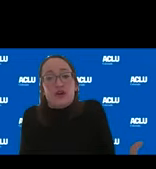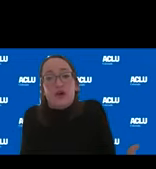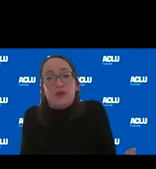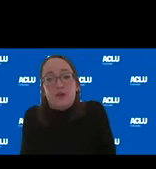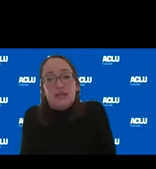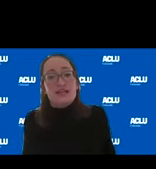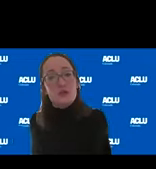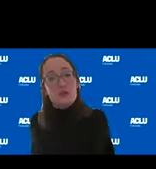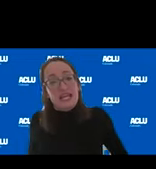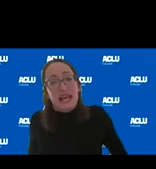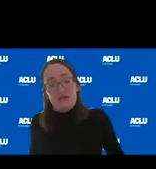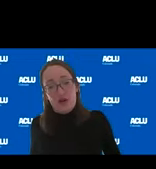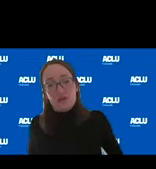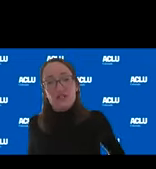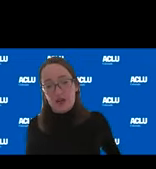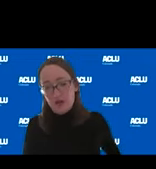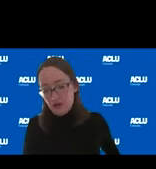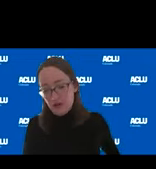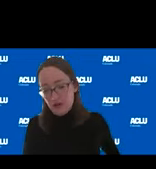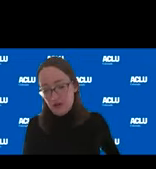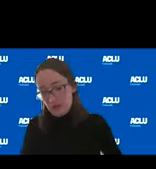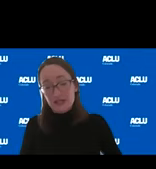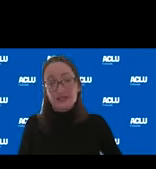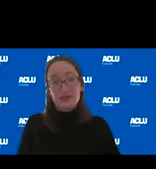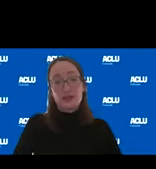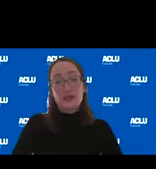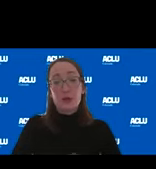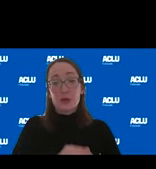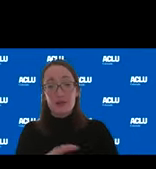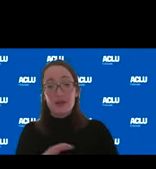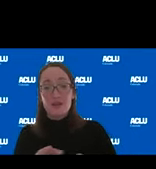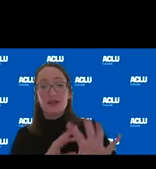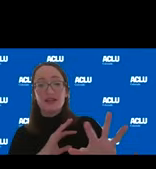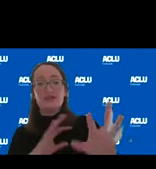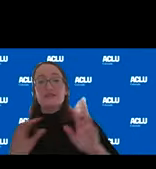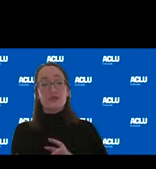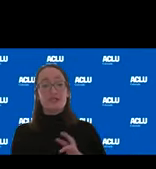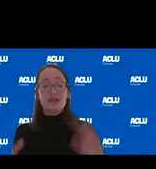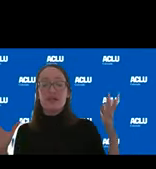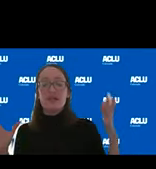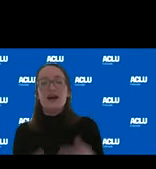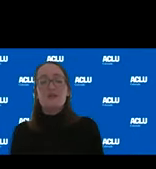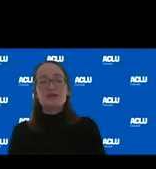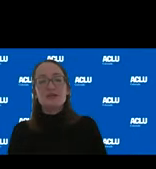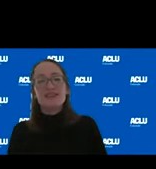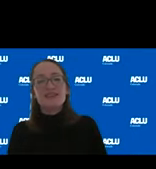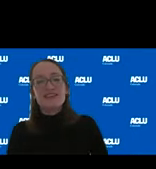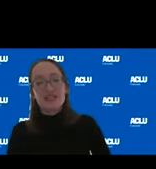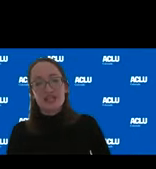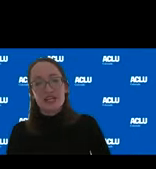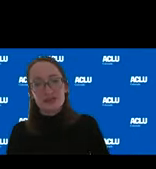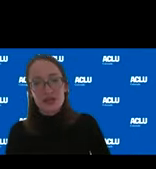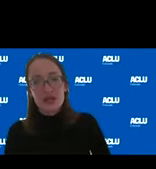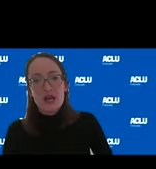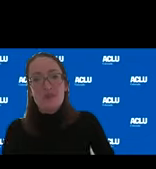here are all the ways that you can get involved, which I will send around because it looks like we're wrapping up again, first time doing the lunch